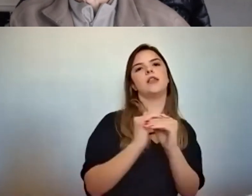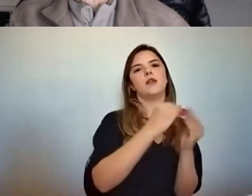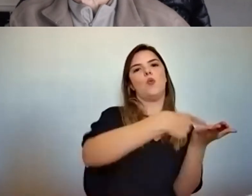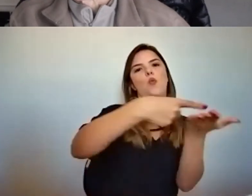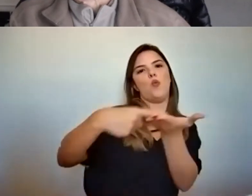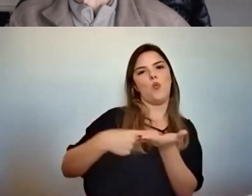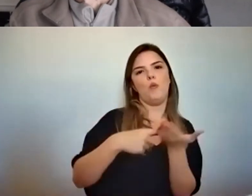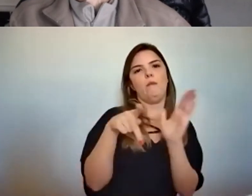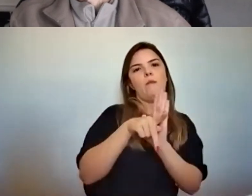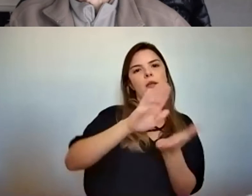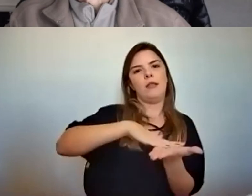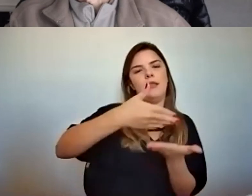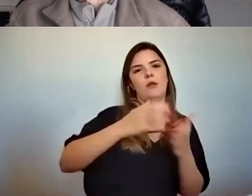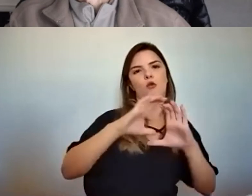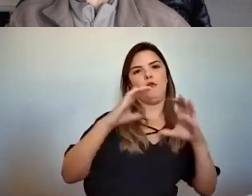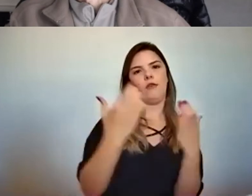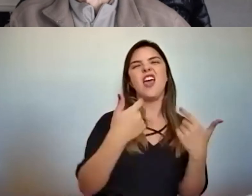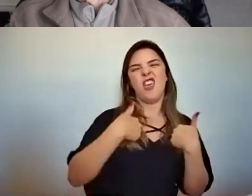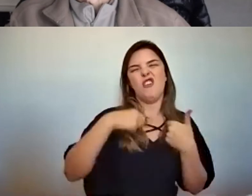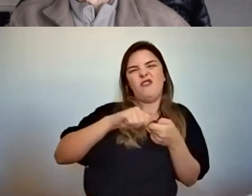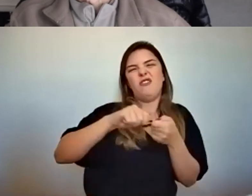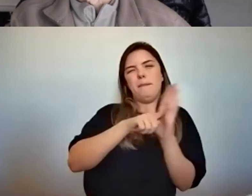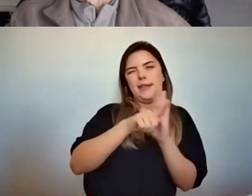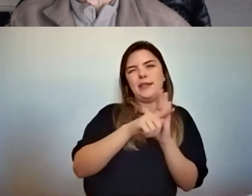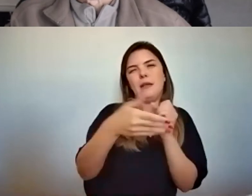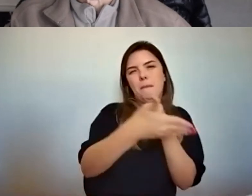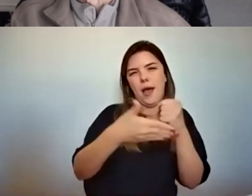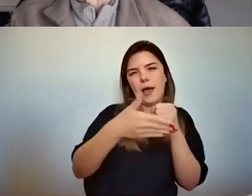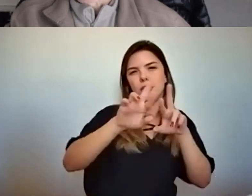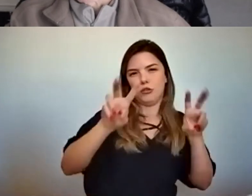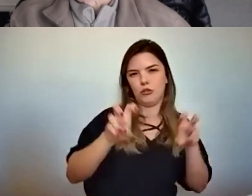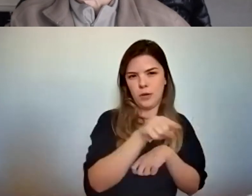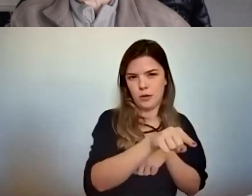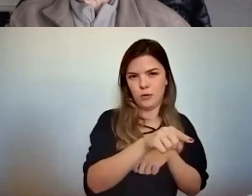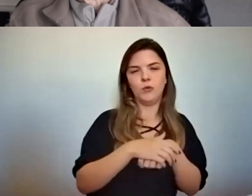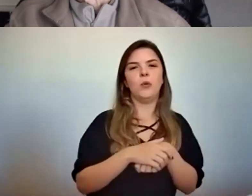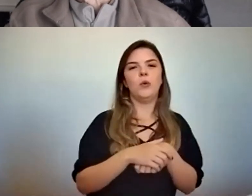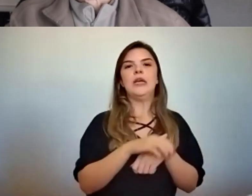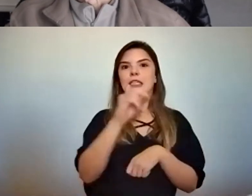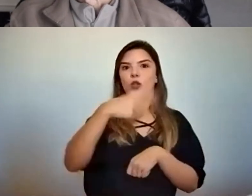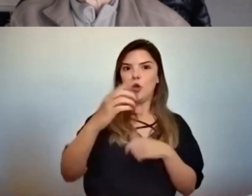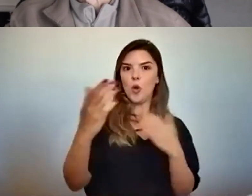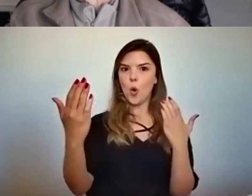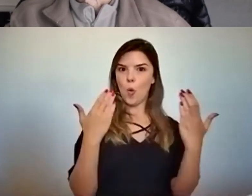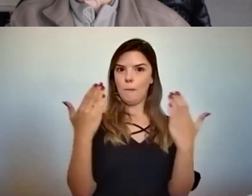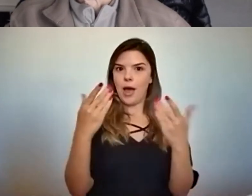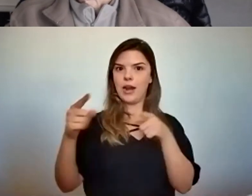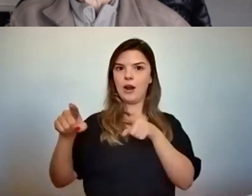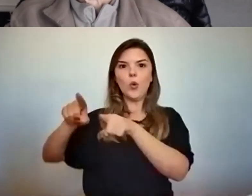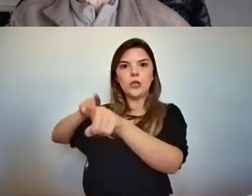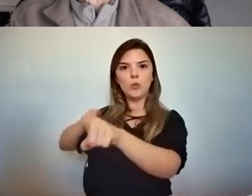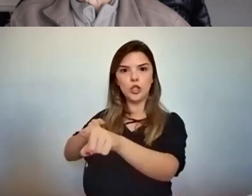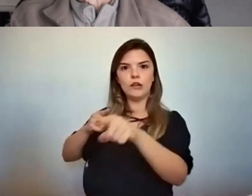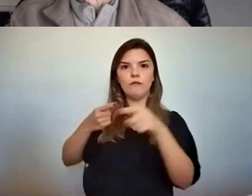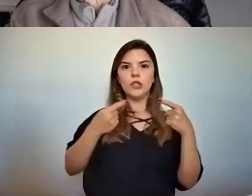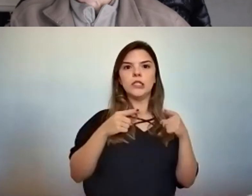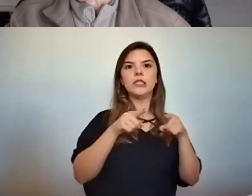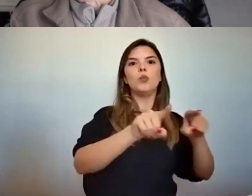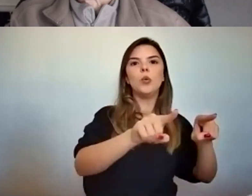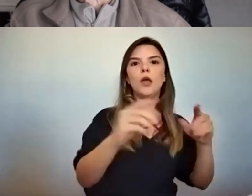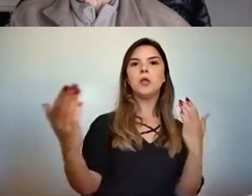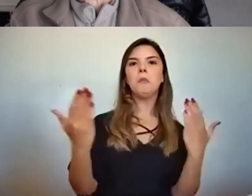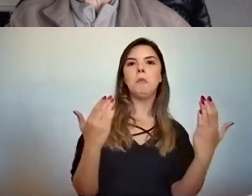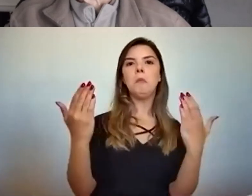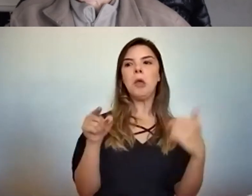small study on that. When you compare the performance in simultaneous and in consecutive, it is not clear at all that consecutive is